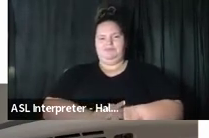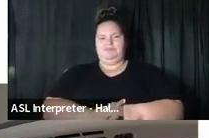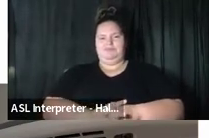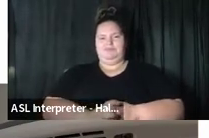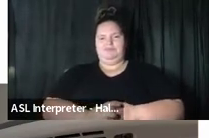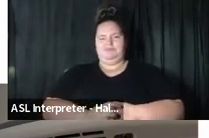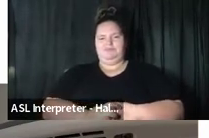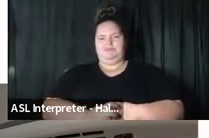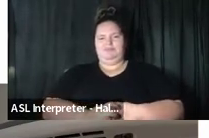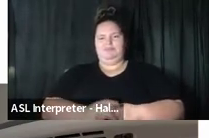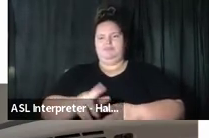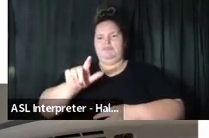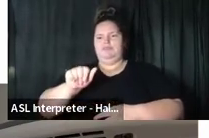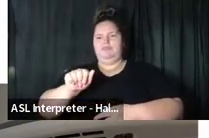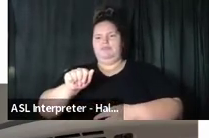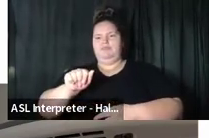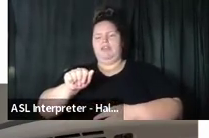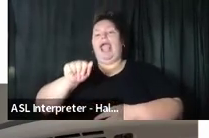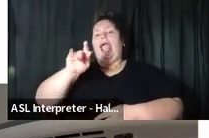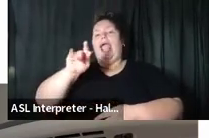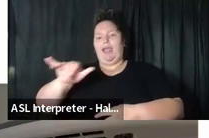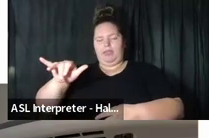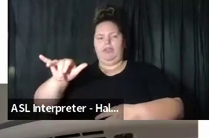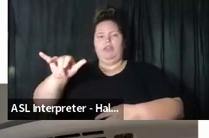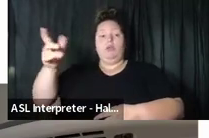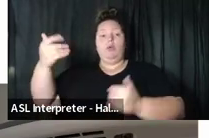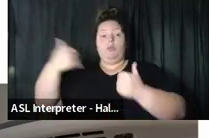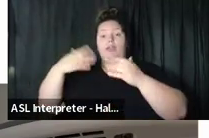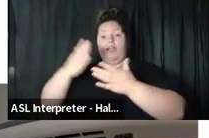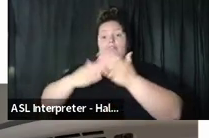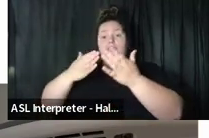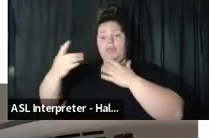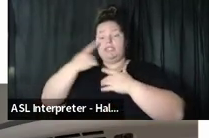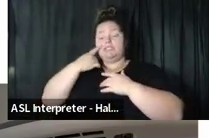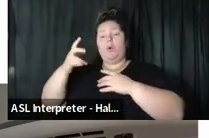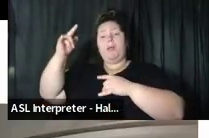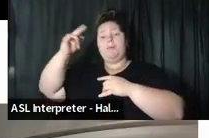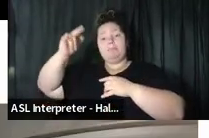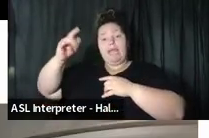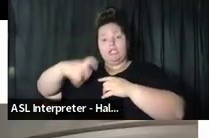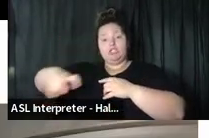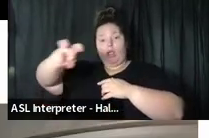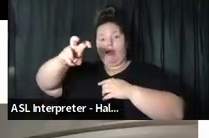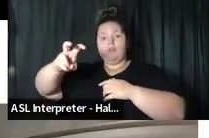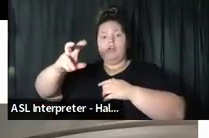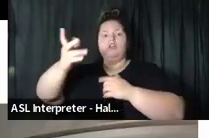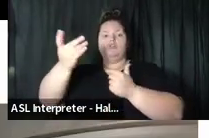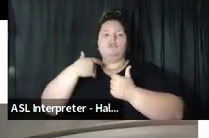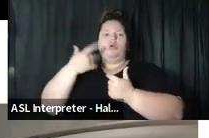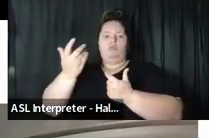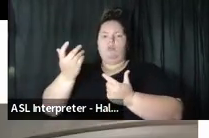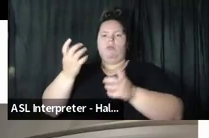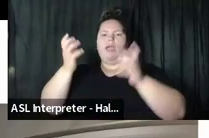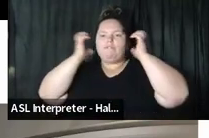Right. And then we also have some things for plane travel and kind of going off of what Ajaunè was just going over with, like the headphones. If there